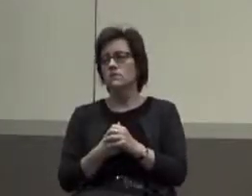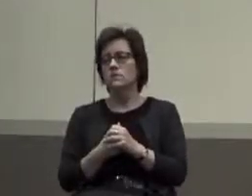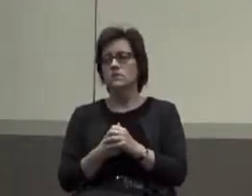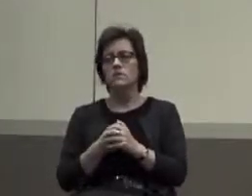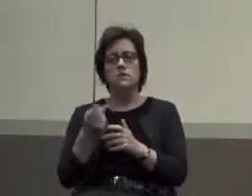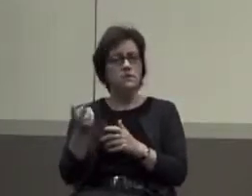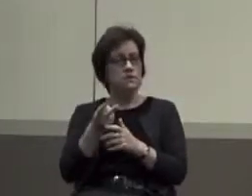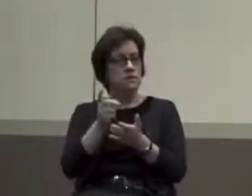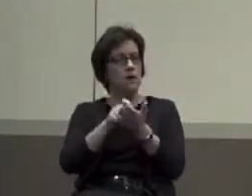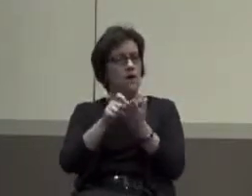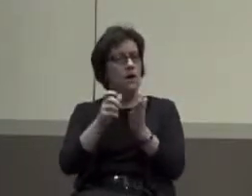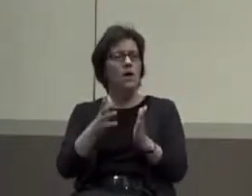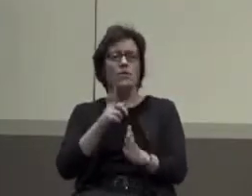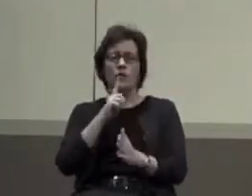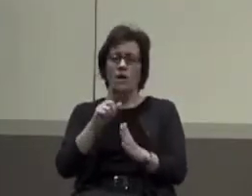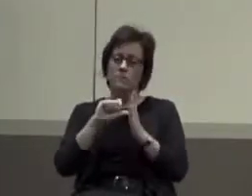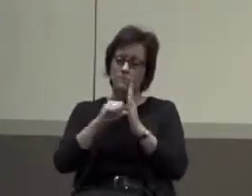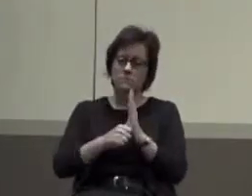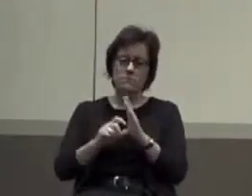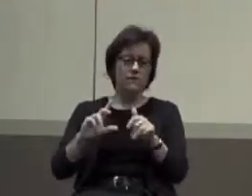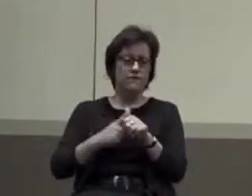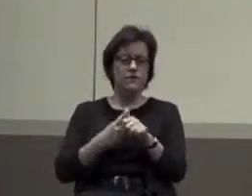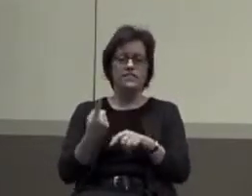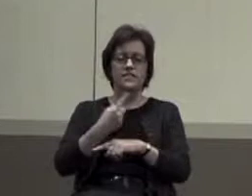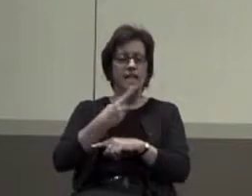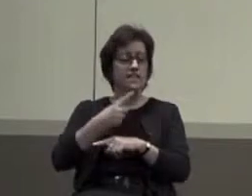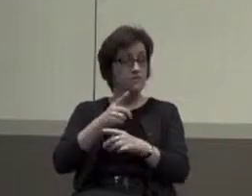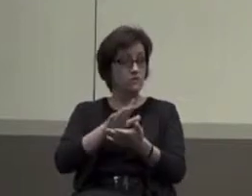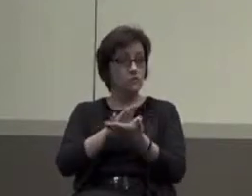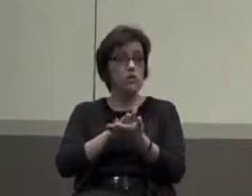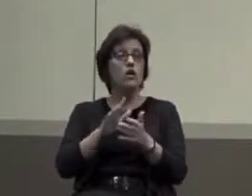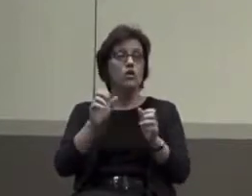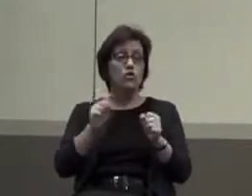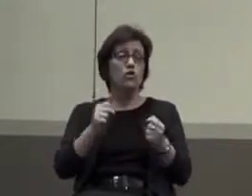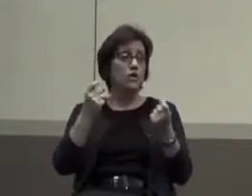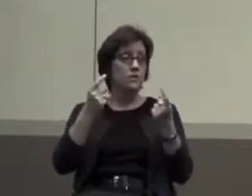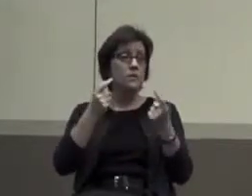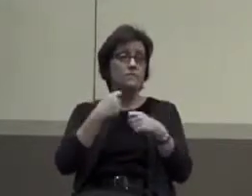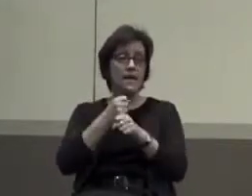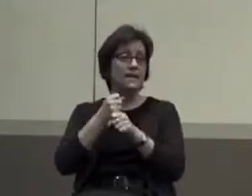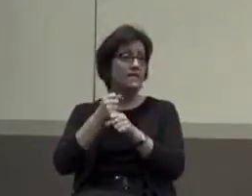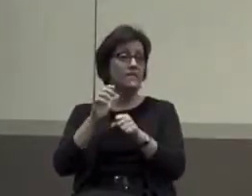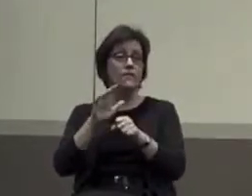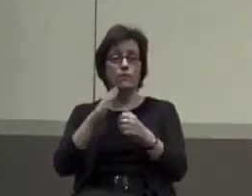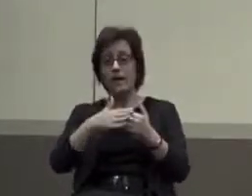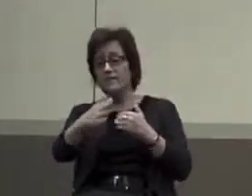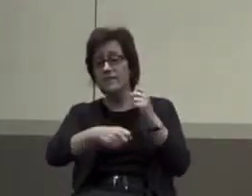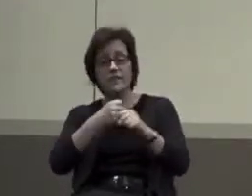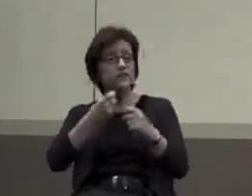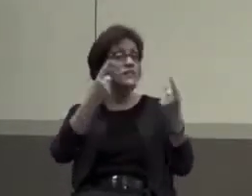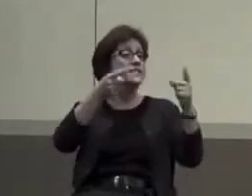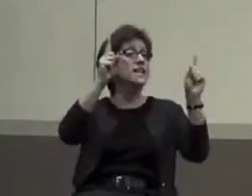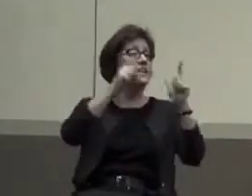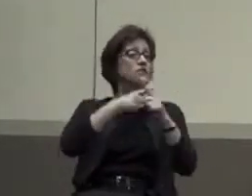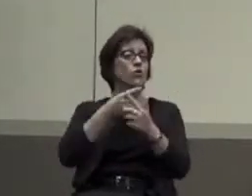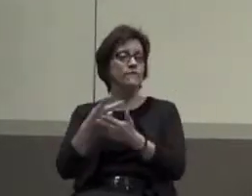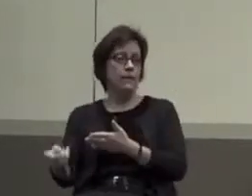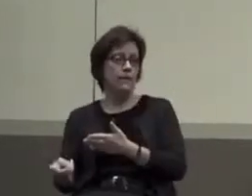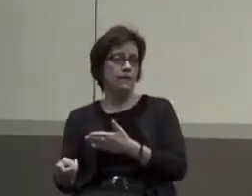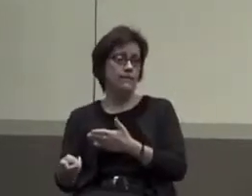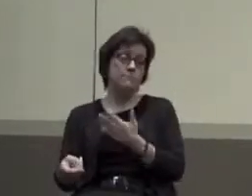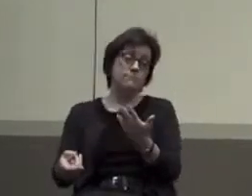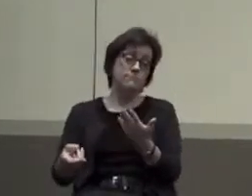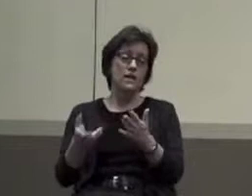emphasize that the very first days of school can make or break your entire year. So how you set up your classroom, the tone,